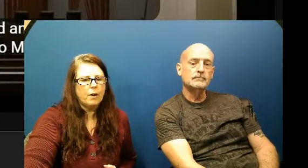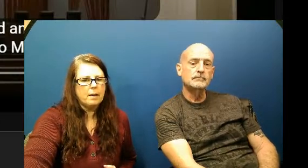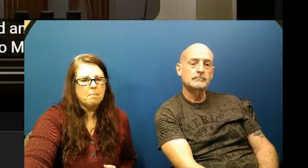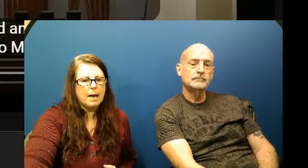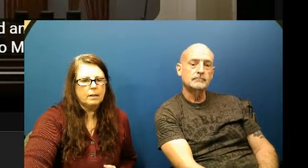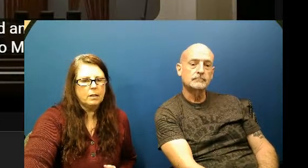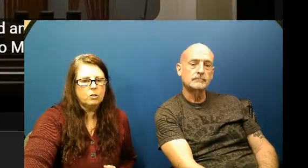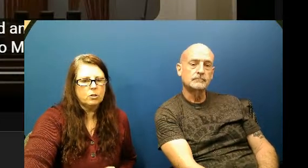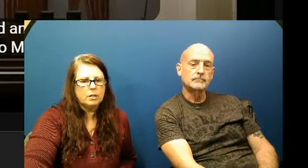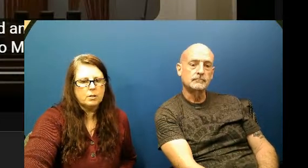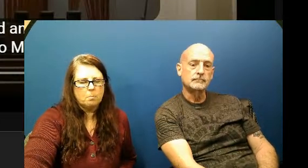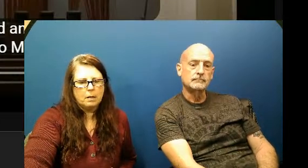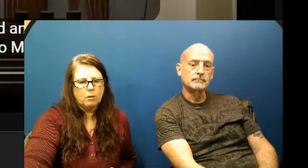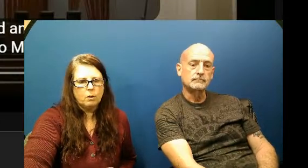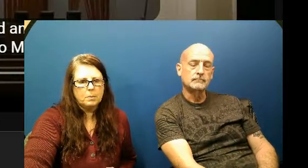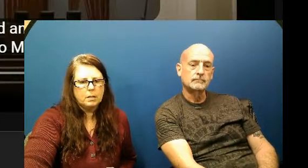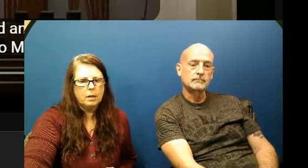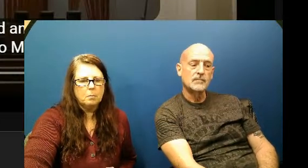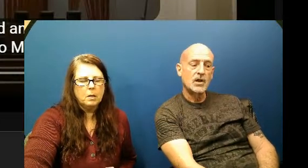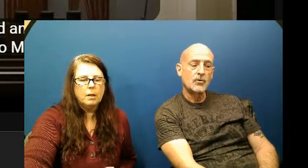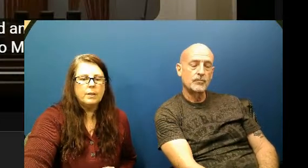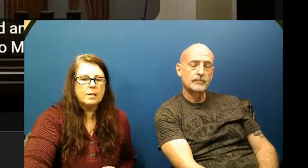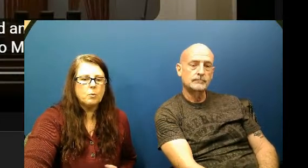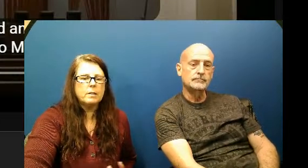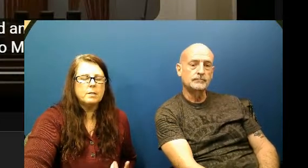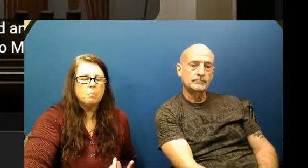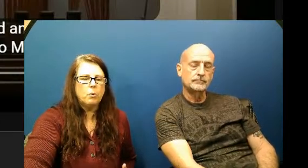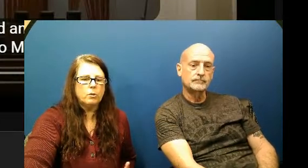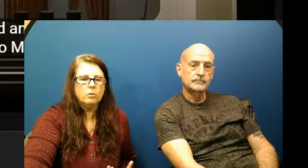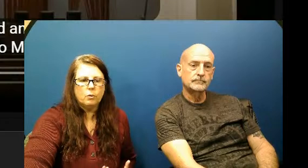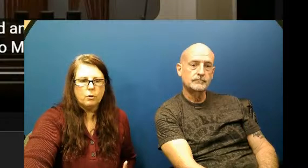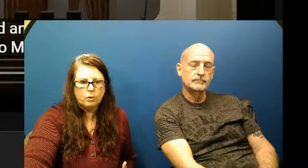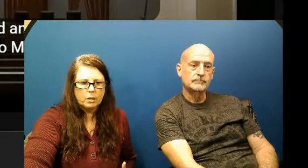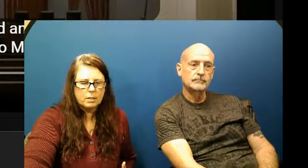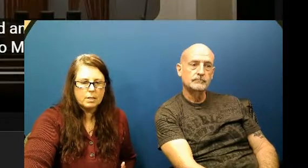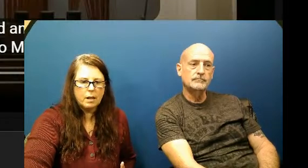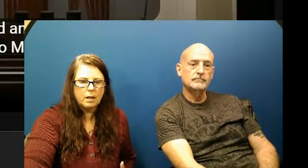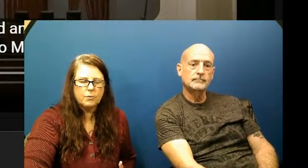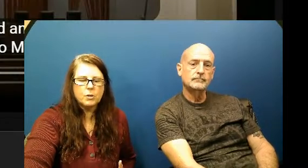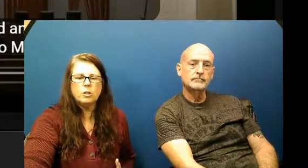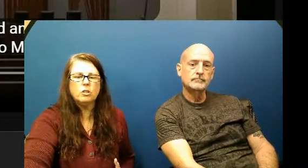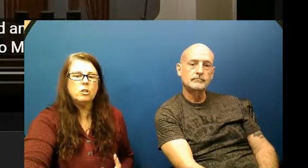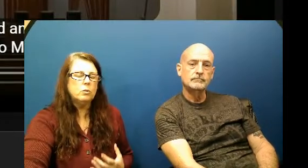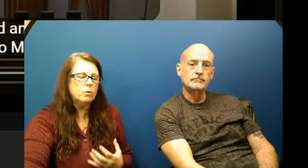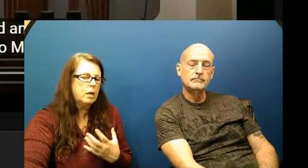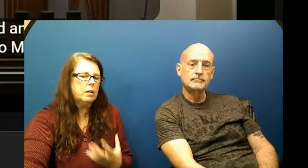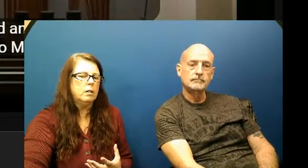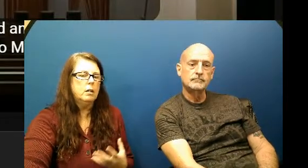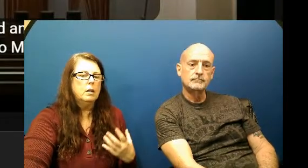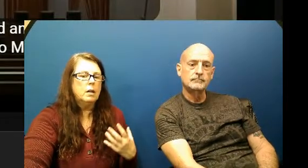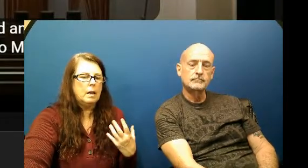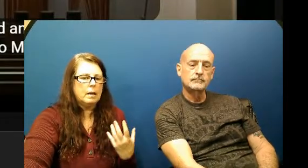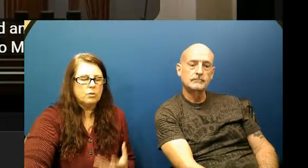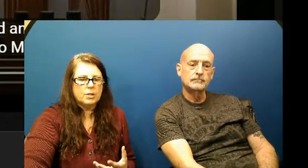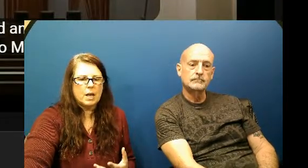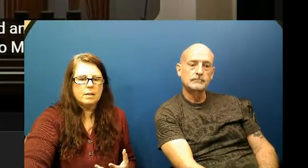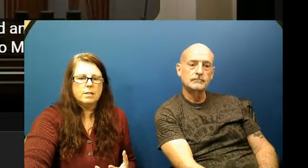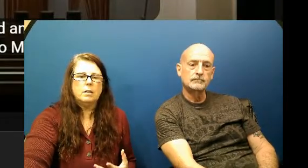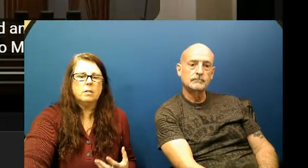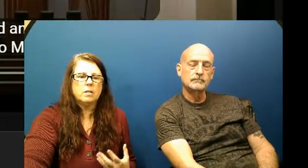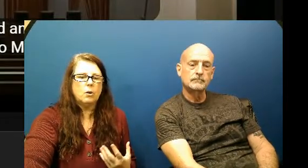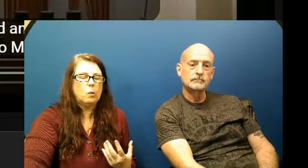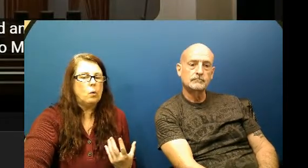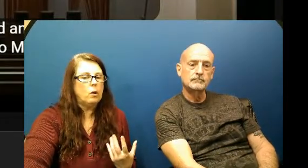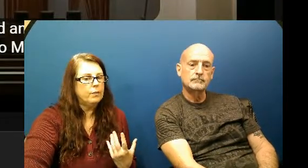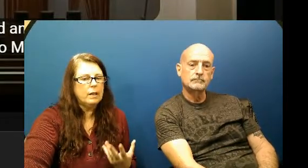he could fight back. The attorneys are bankrupting him. That's why it's important you learn this stuff so that you can exercise